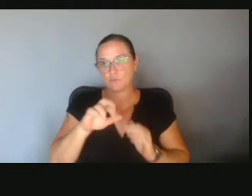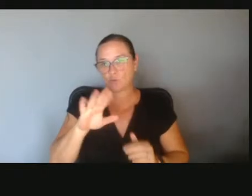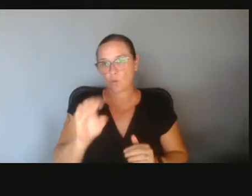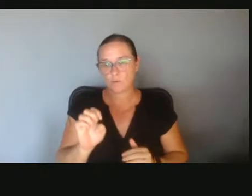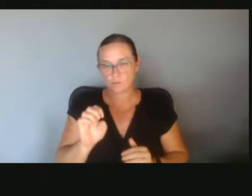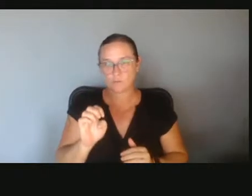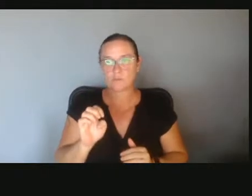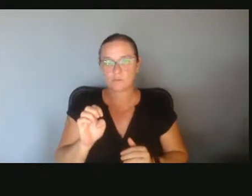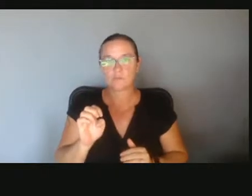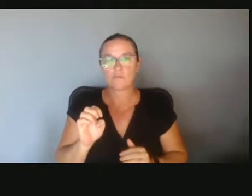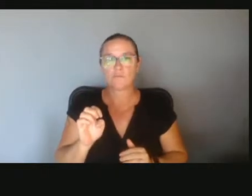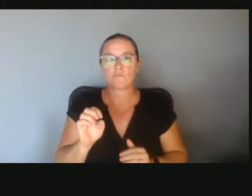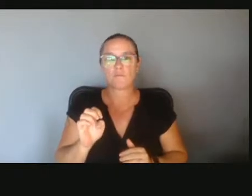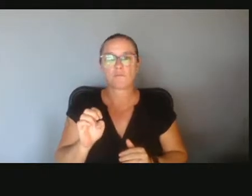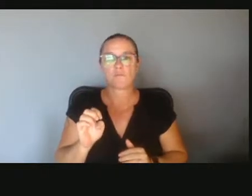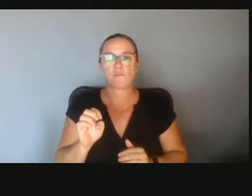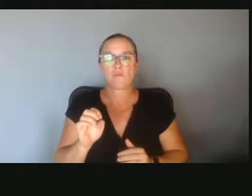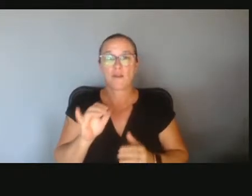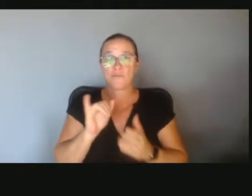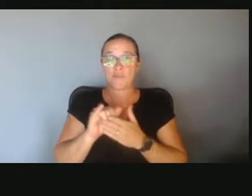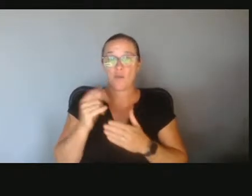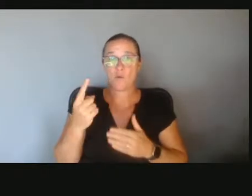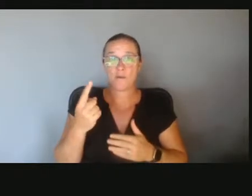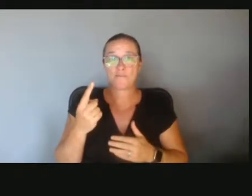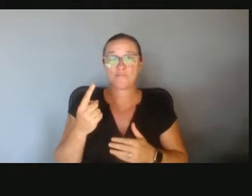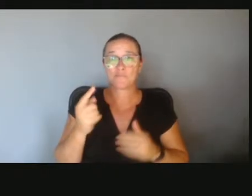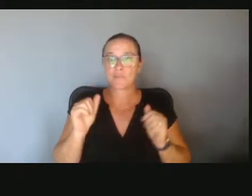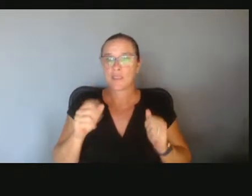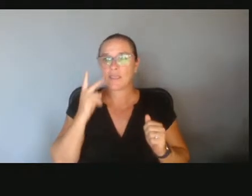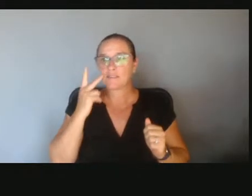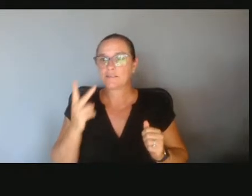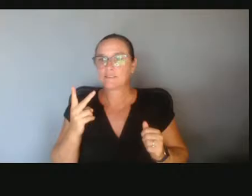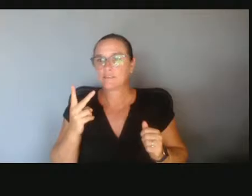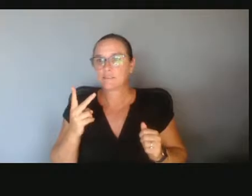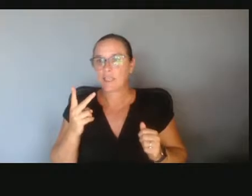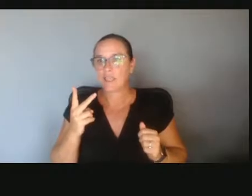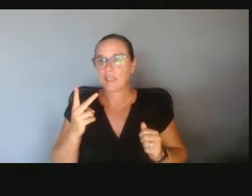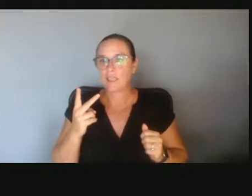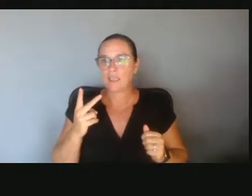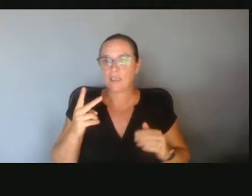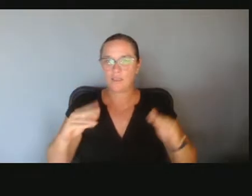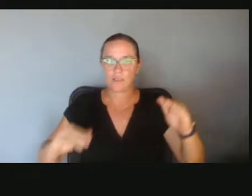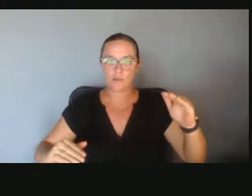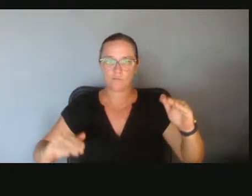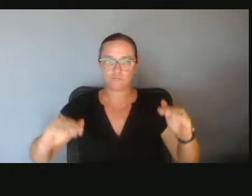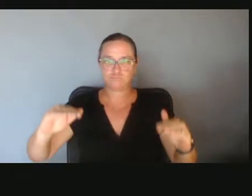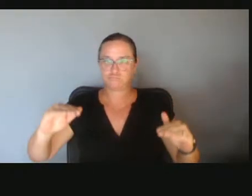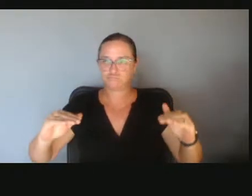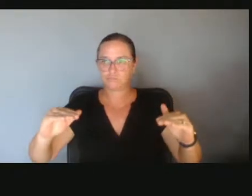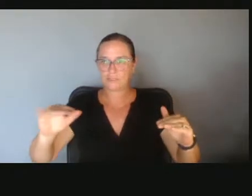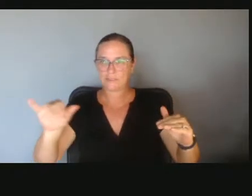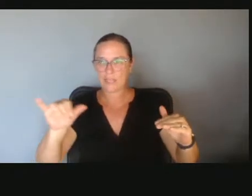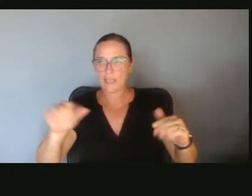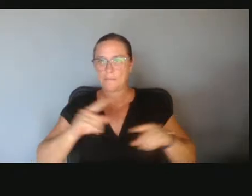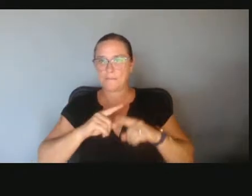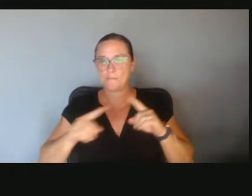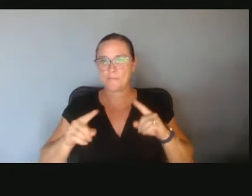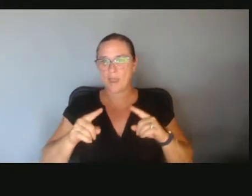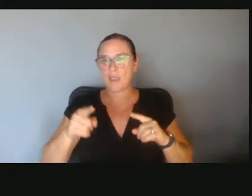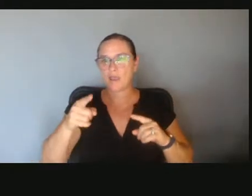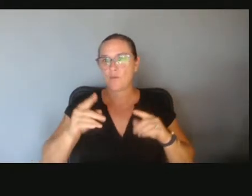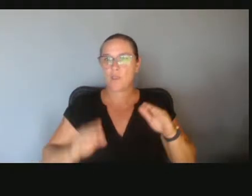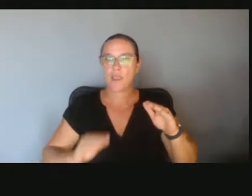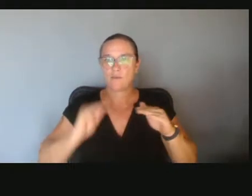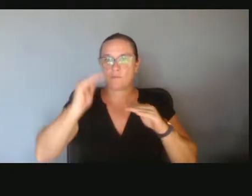And on that one, you can see this barrier is about where we are right today, but we had to exceed it and actually cause an